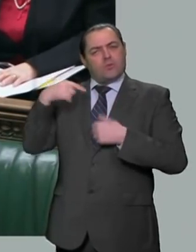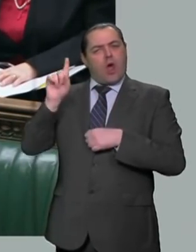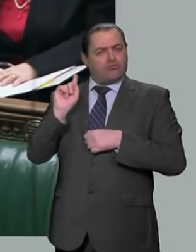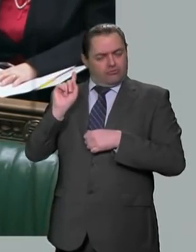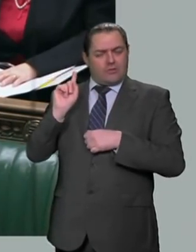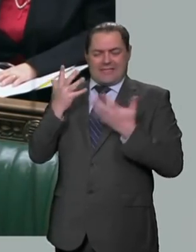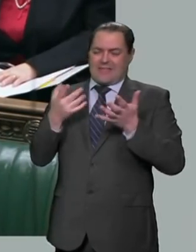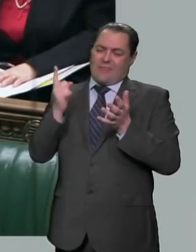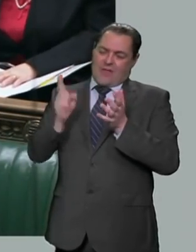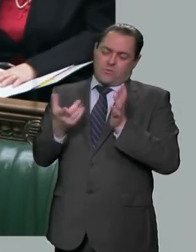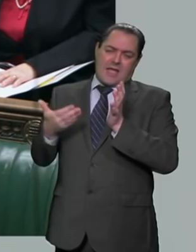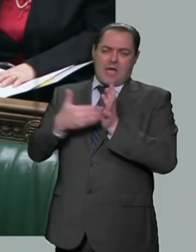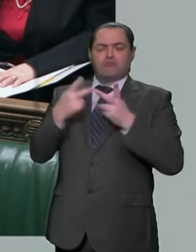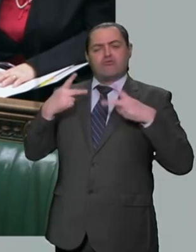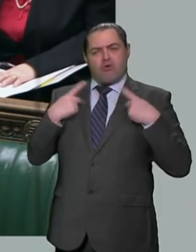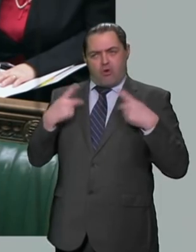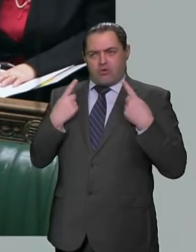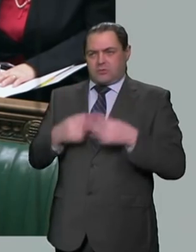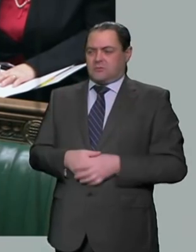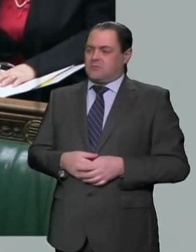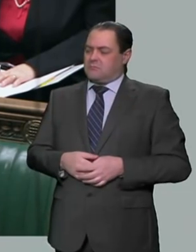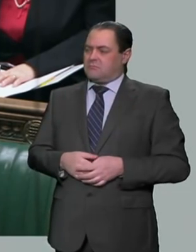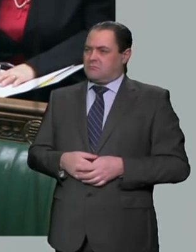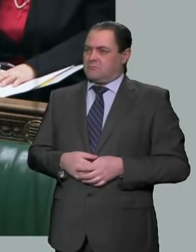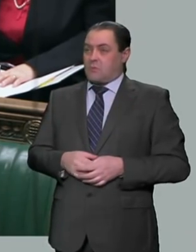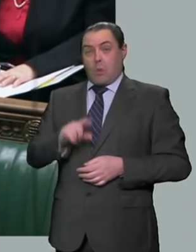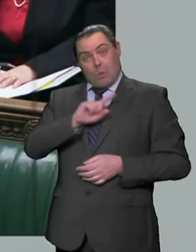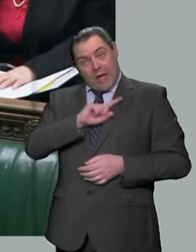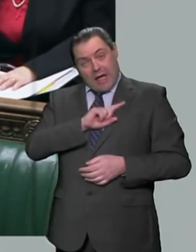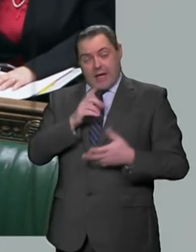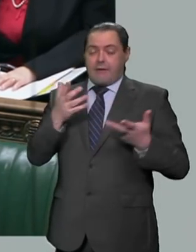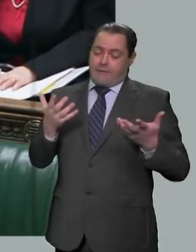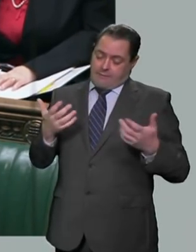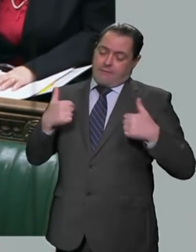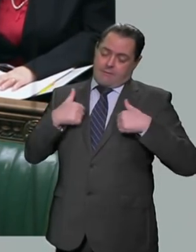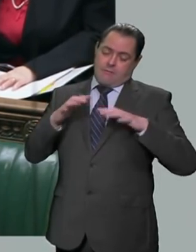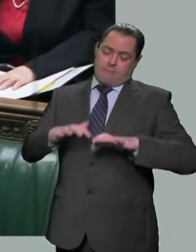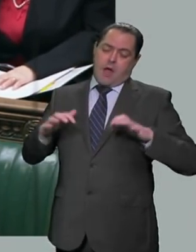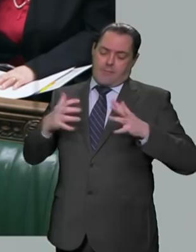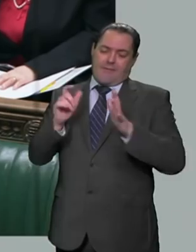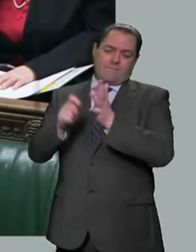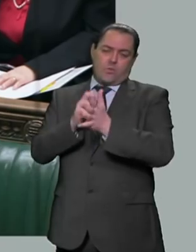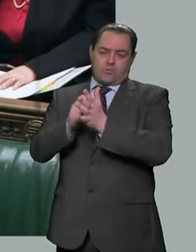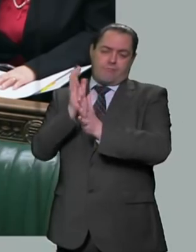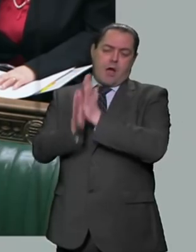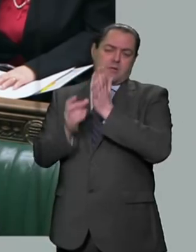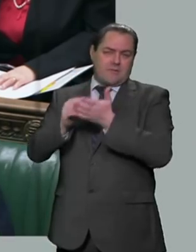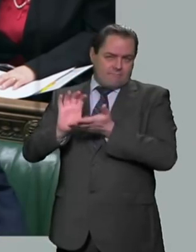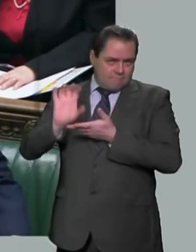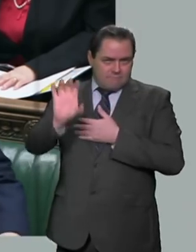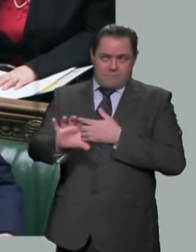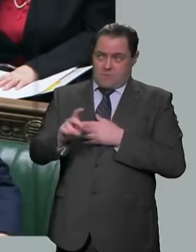10,000 more nurses, Mr. Speaker. That is thanks to the investment that this House voted through and that